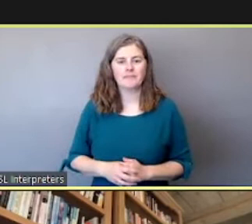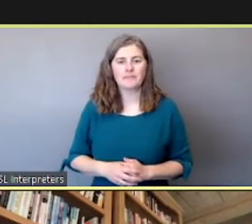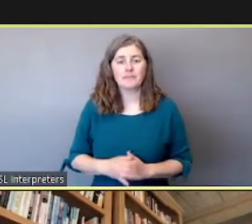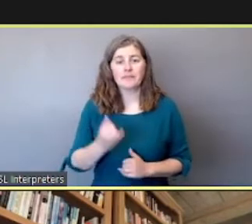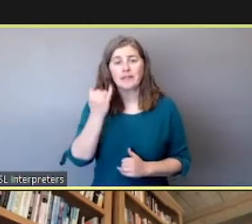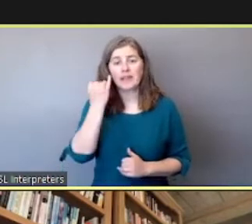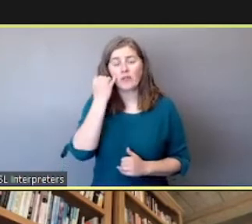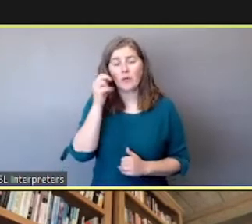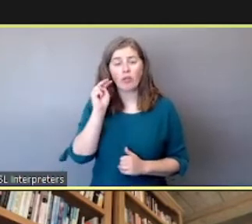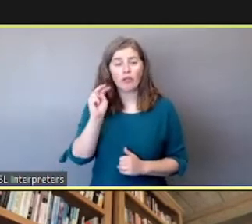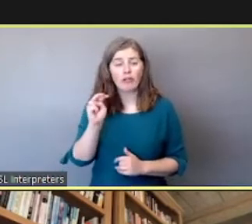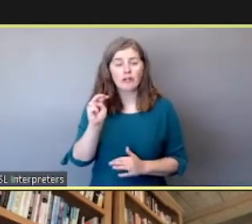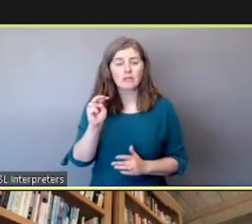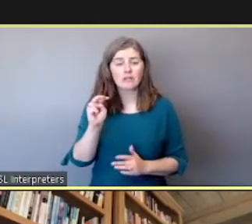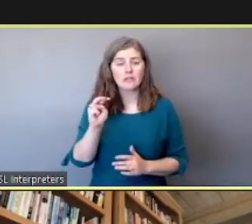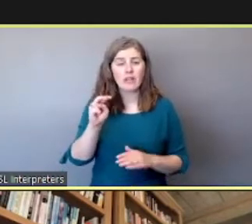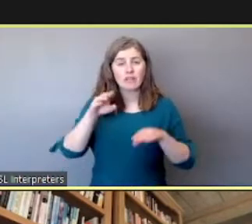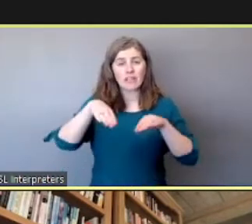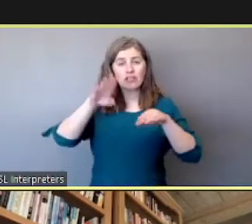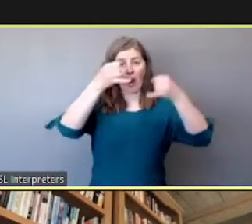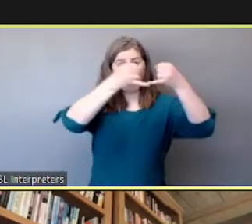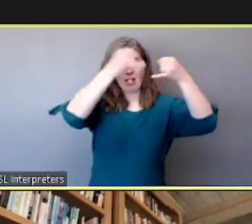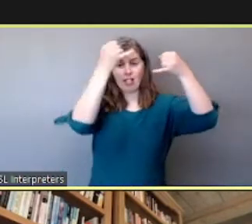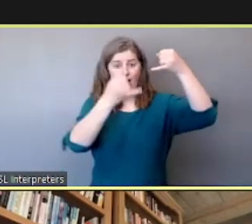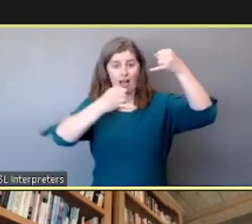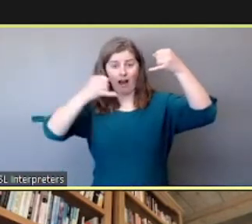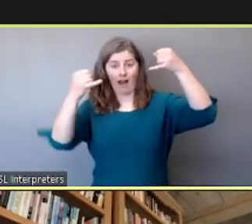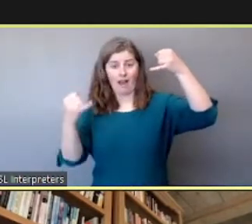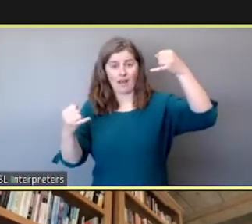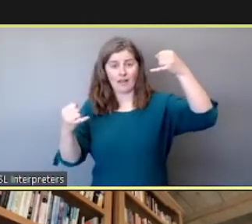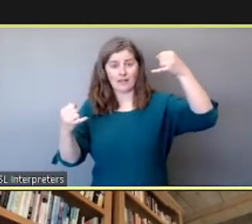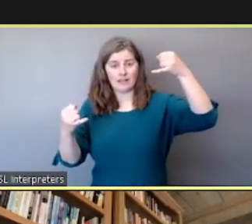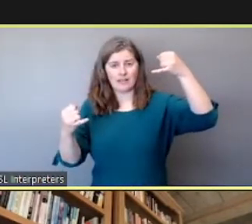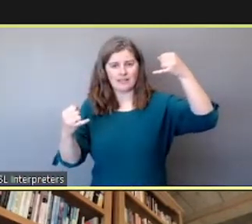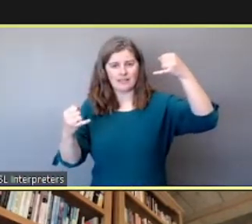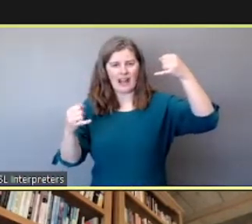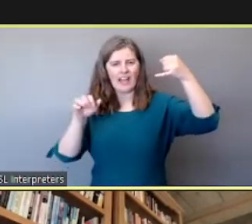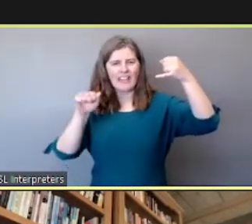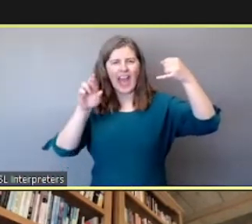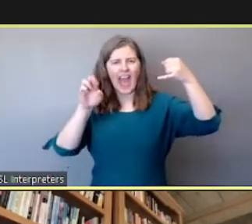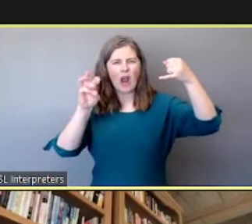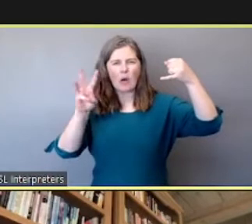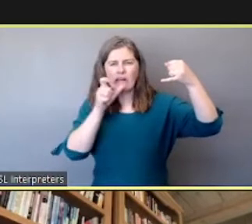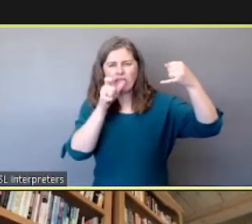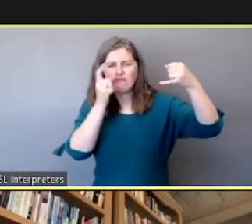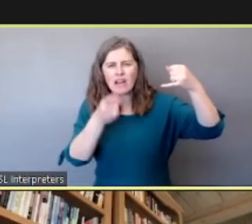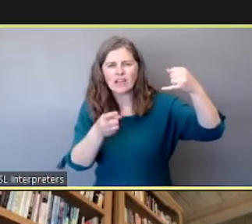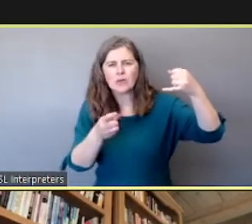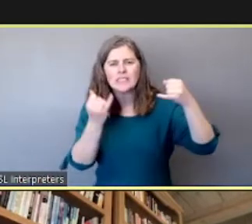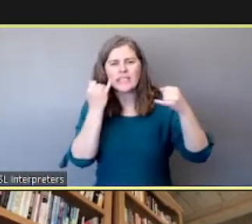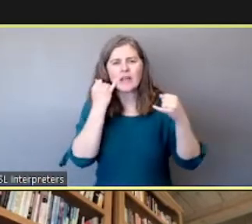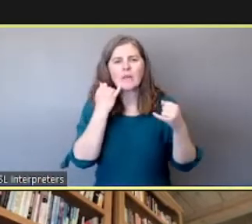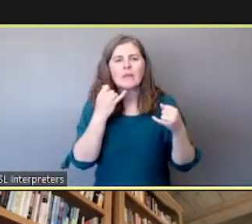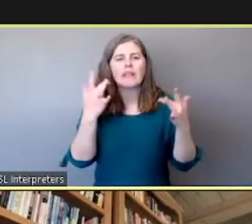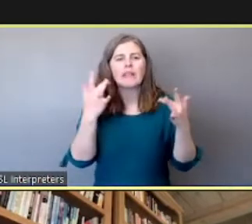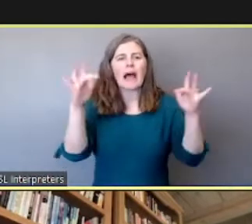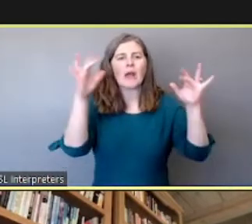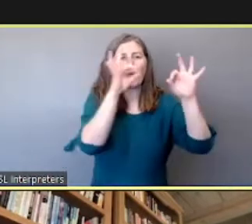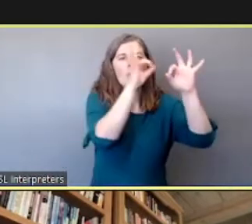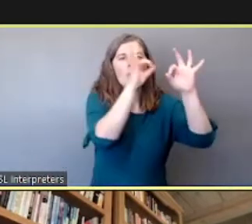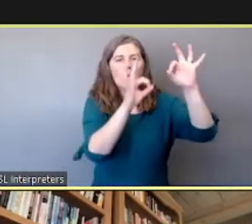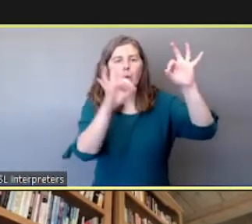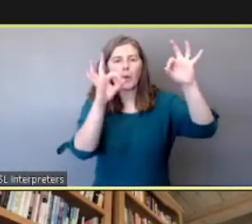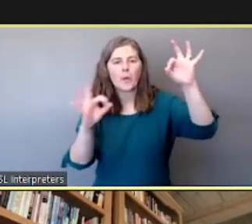at the top line, and the arrow is a little misleading. So that little dotted top line there